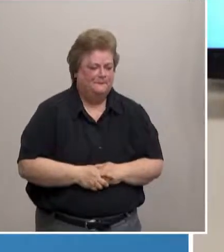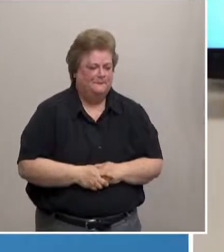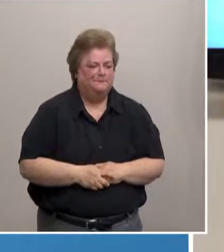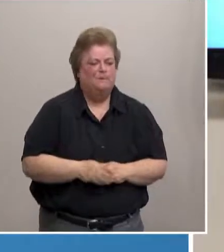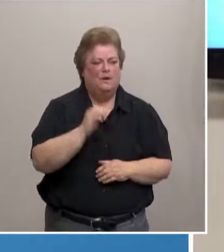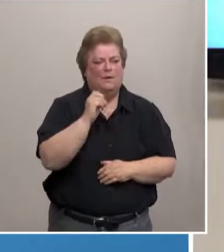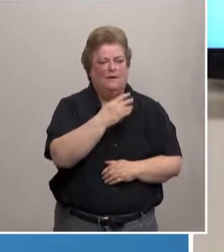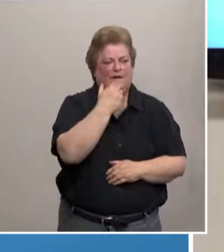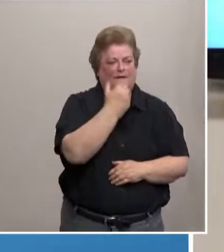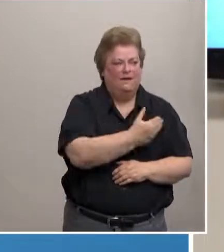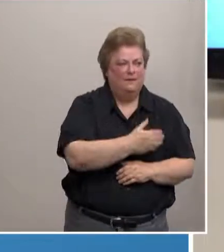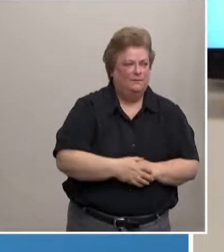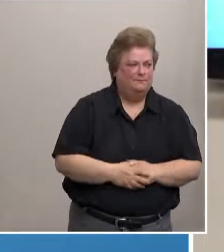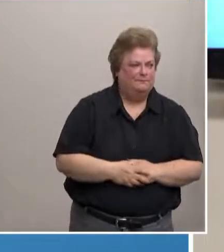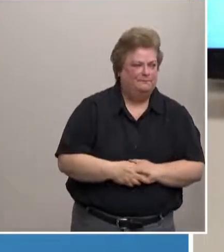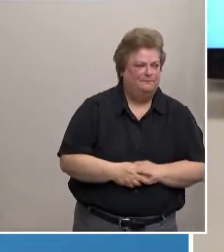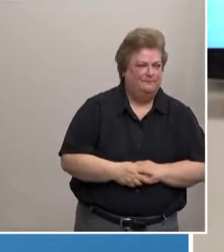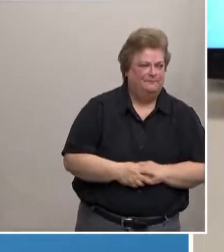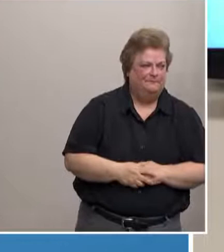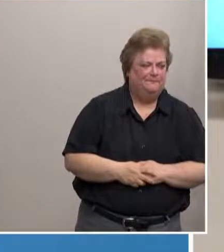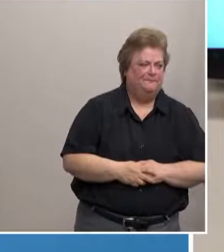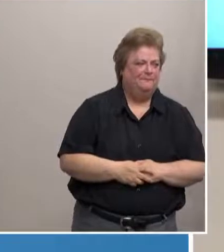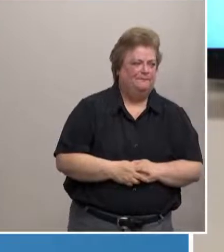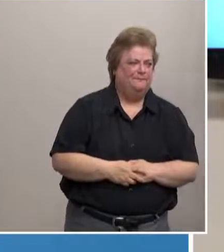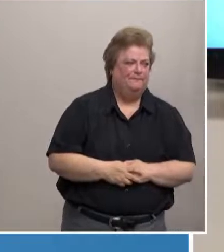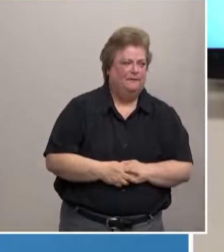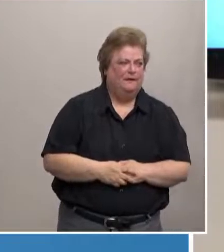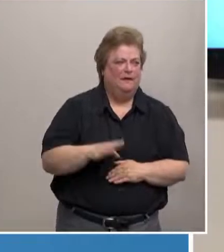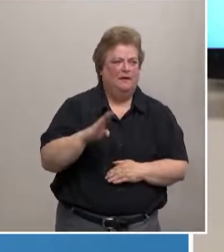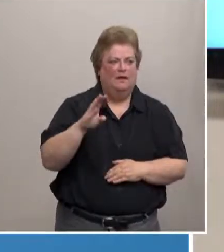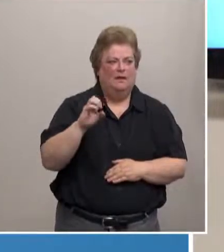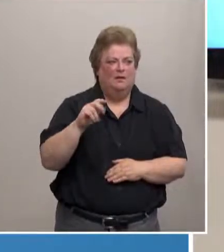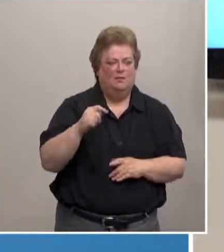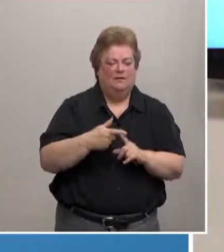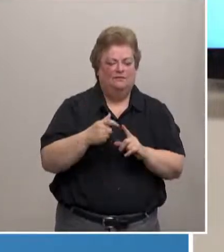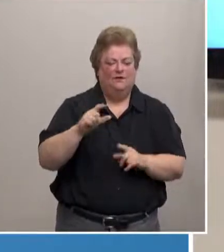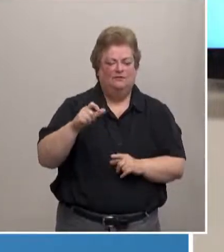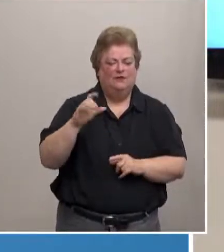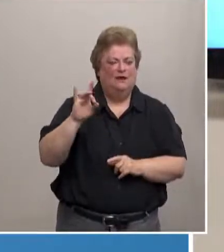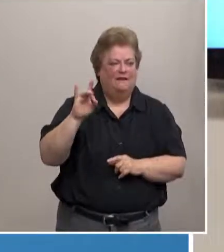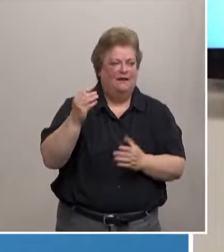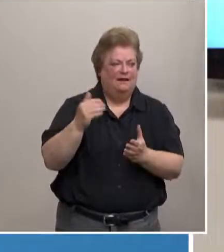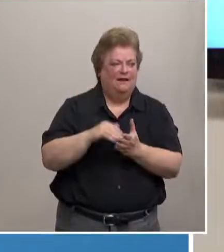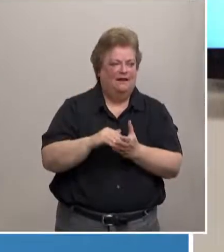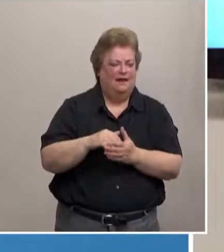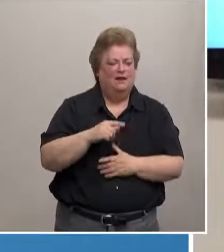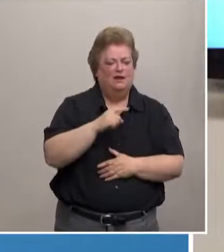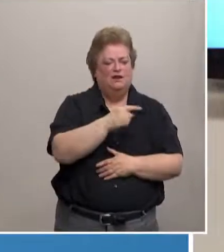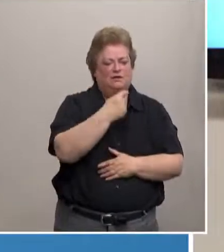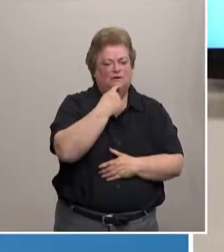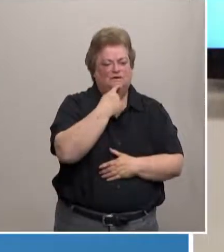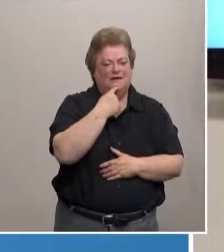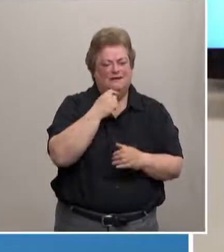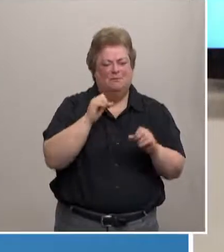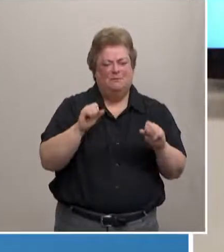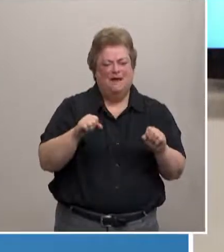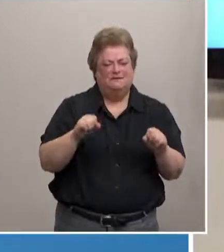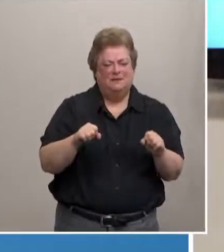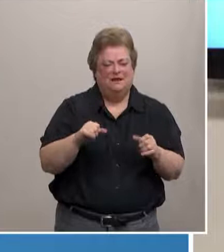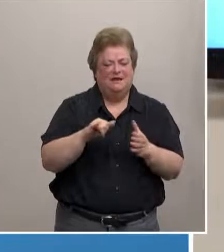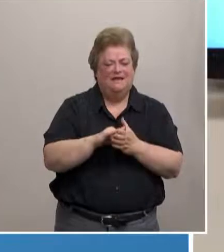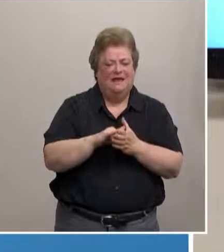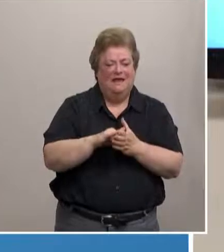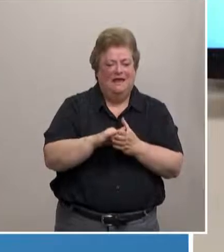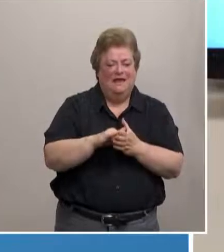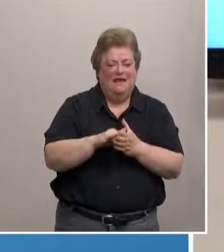Okay, thank you. This is Brent with Channel 8 again. You did mention the possibility that the mandate